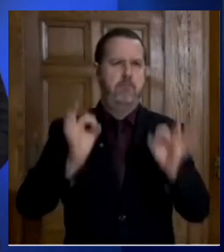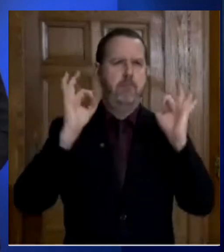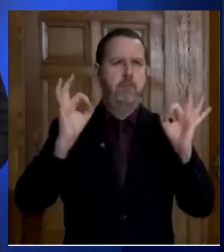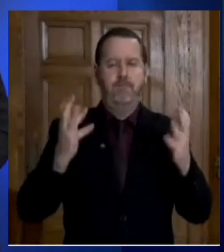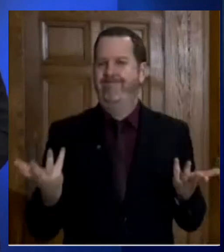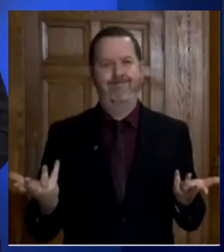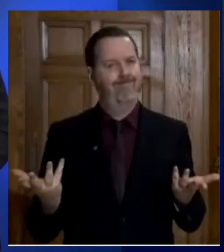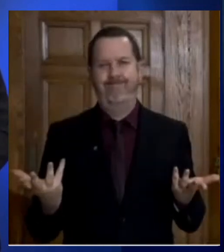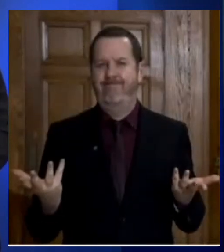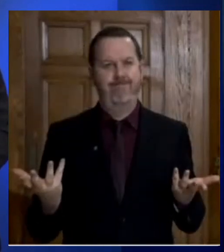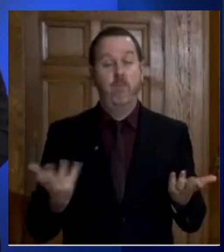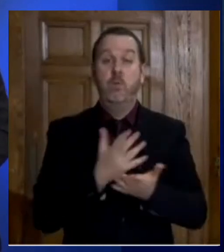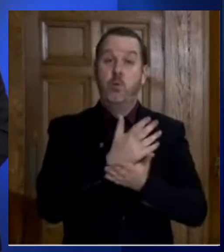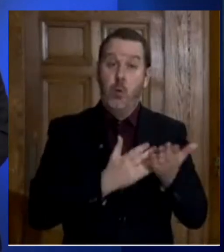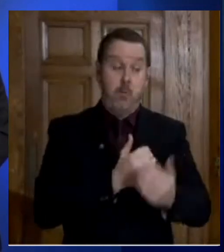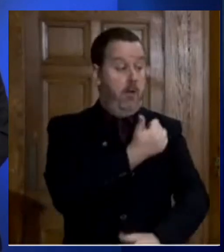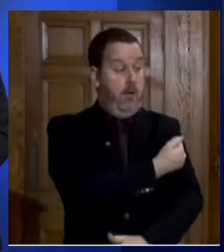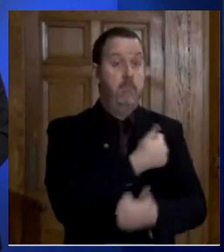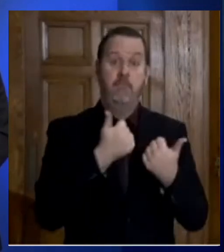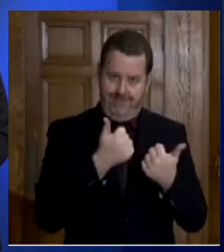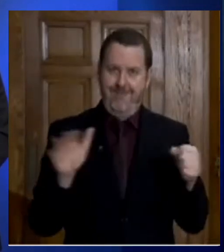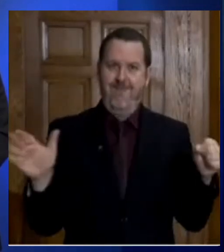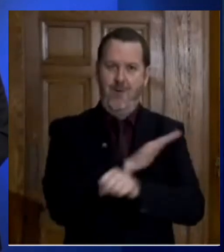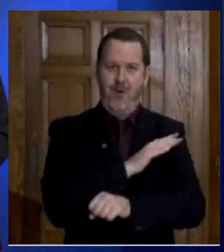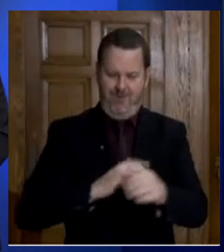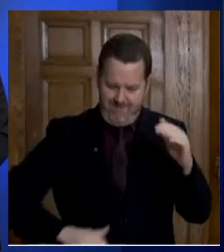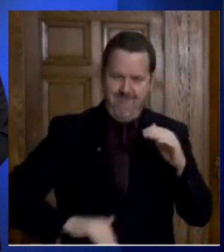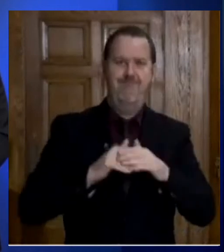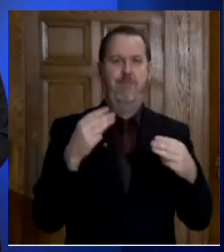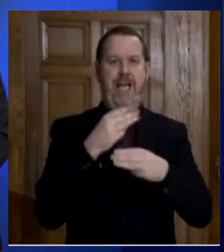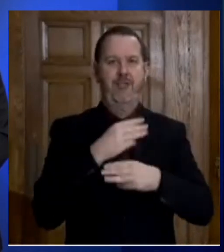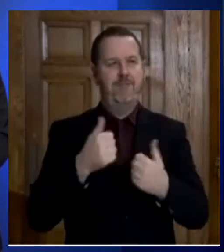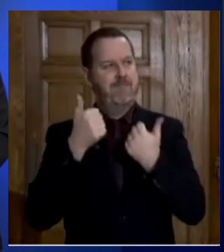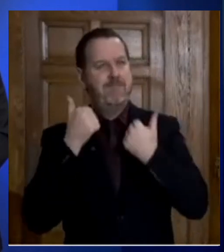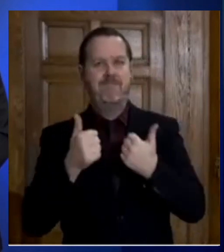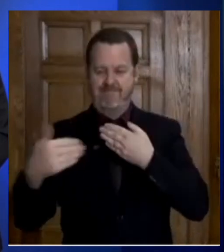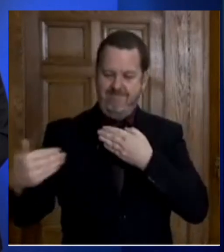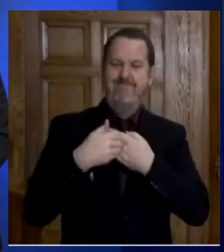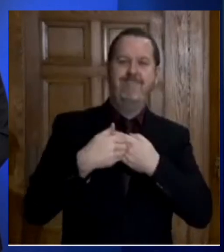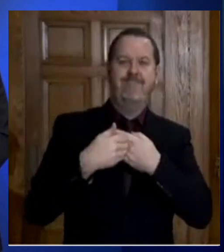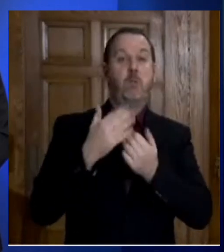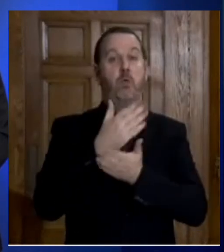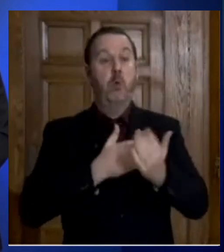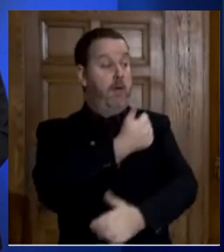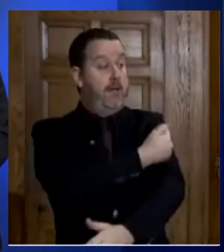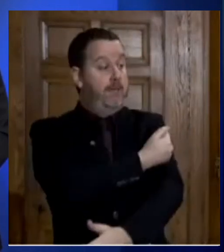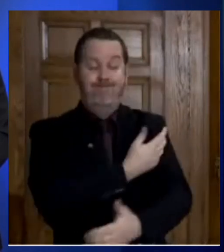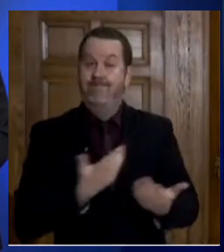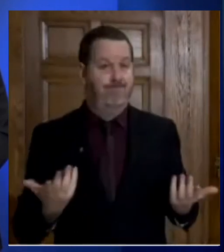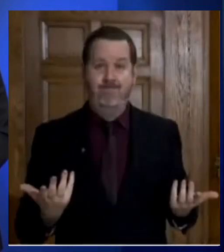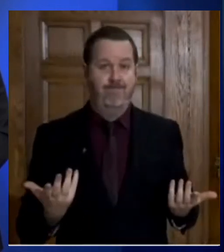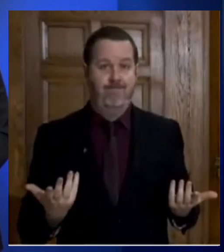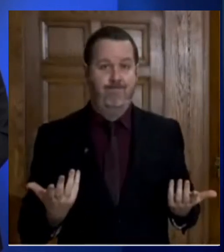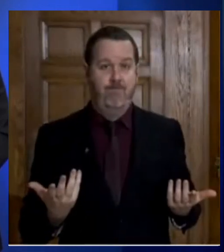Some people will benefit from the full protection that the vast majority will enjoy, and some will not.